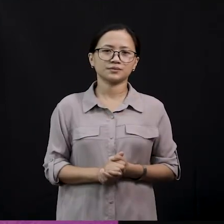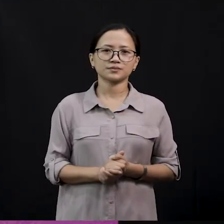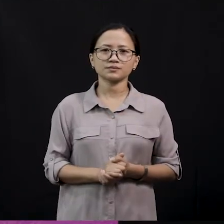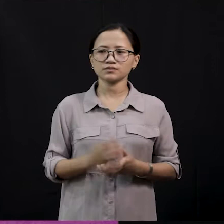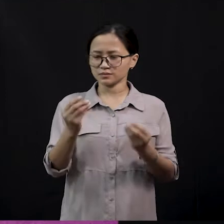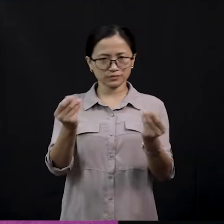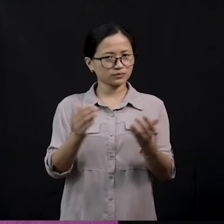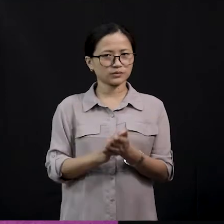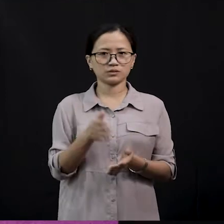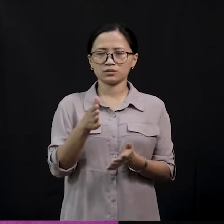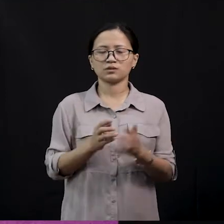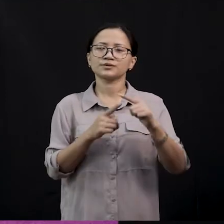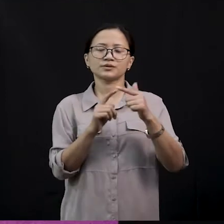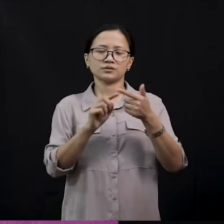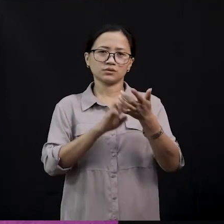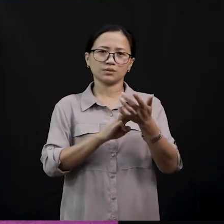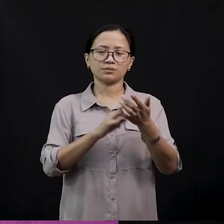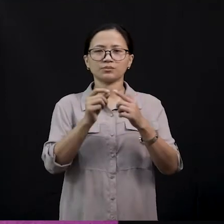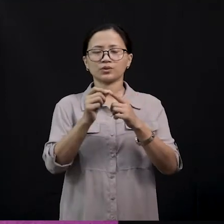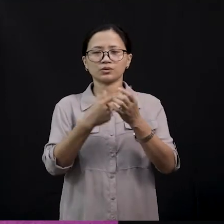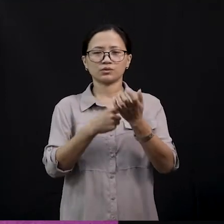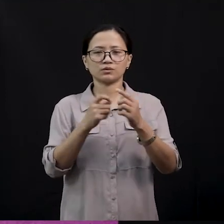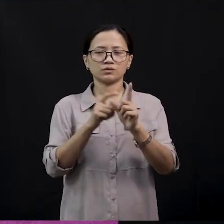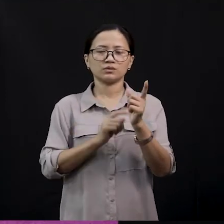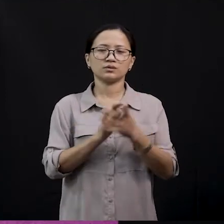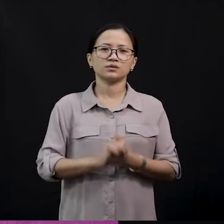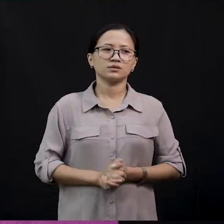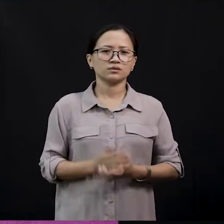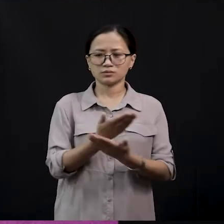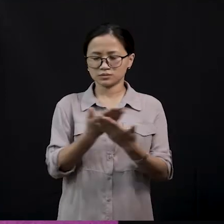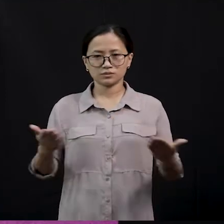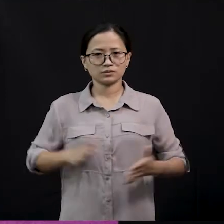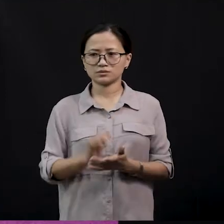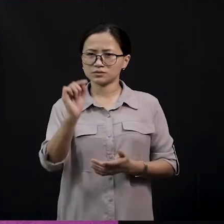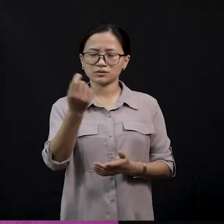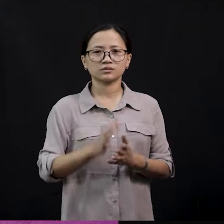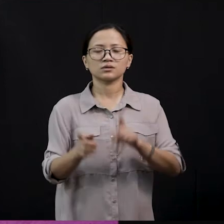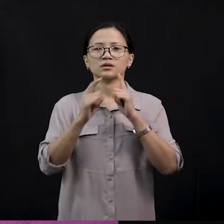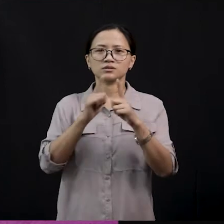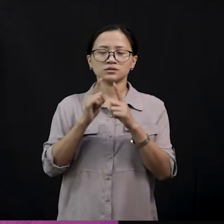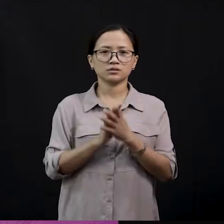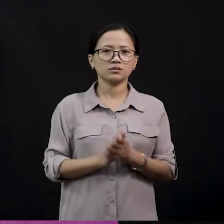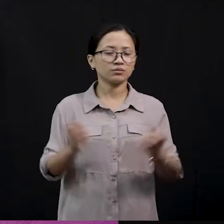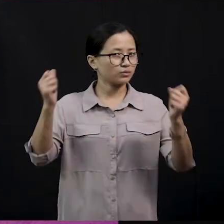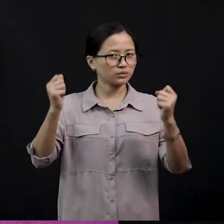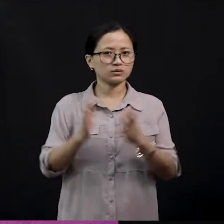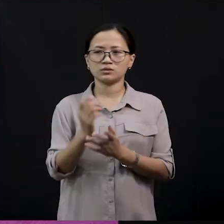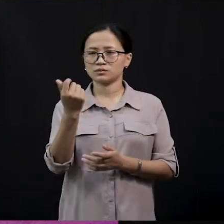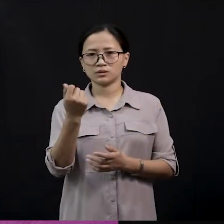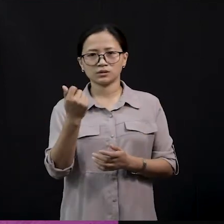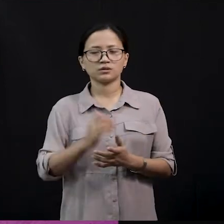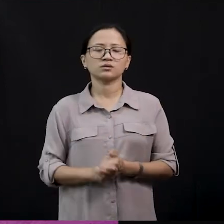material or temporary. So all those things that we have just discussed, such as power,